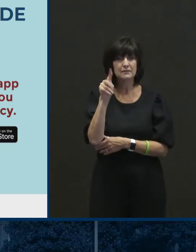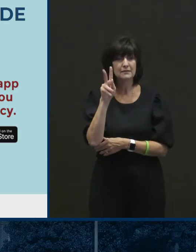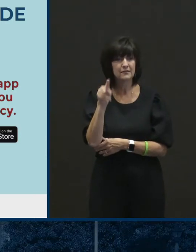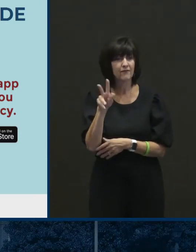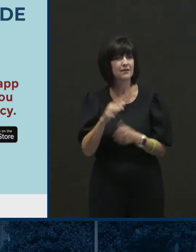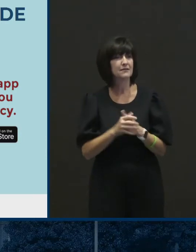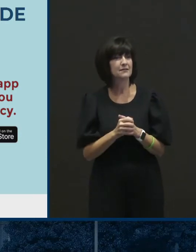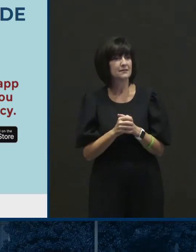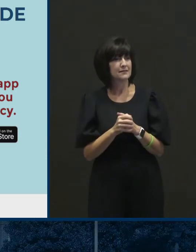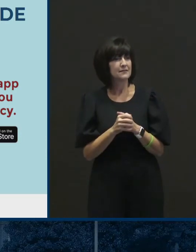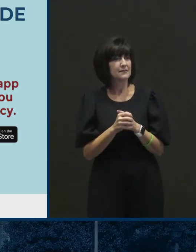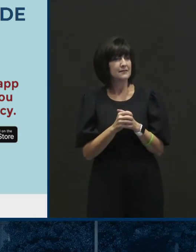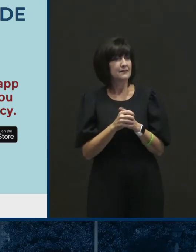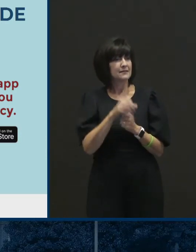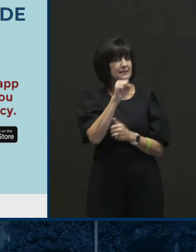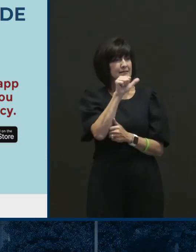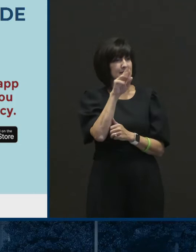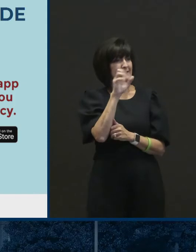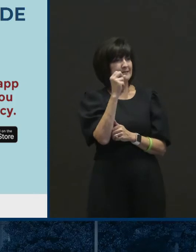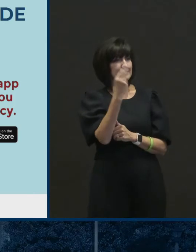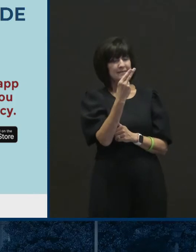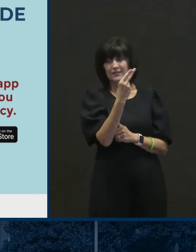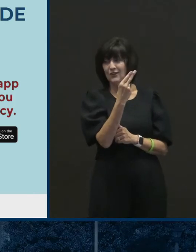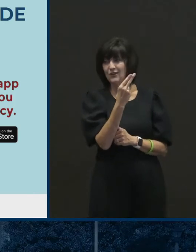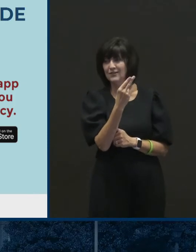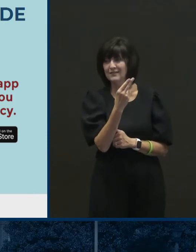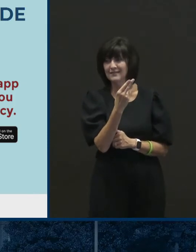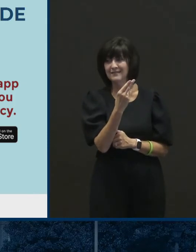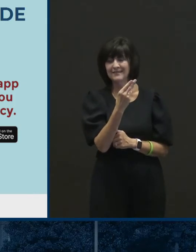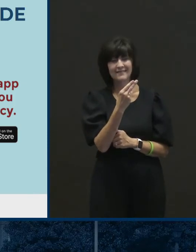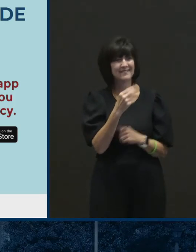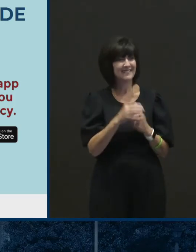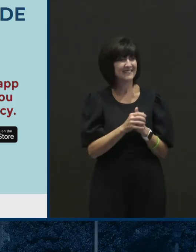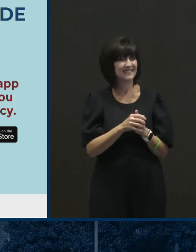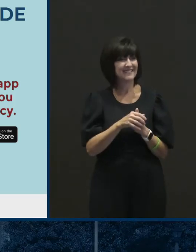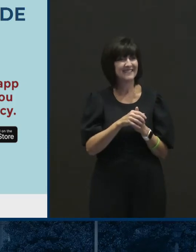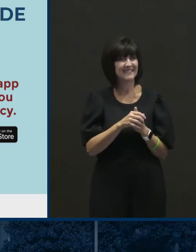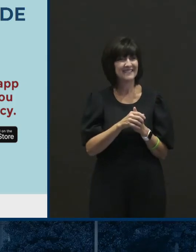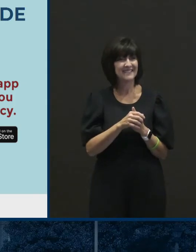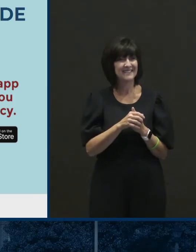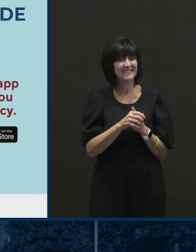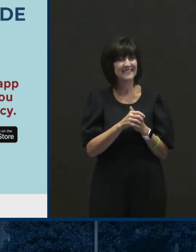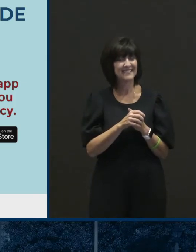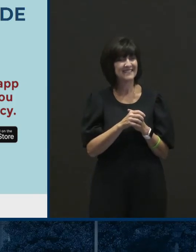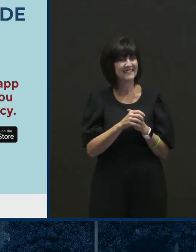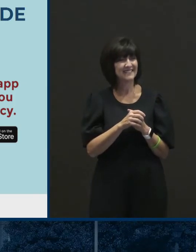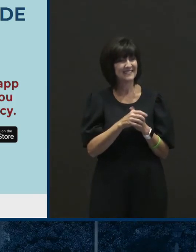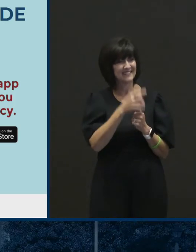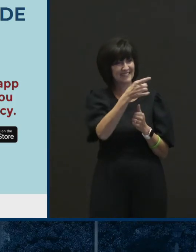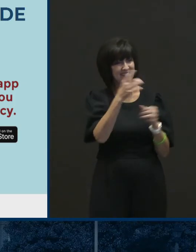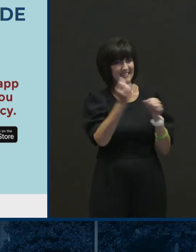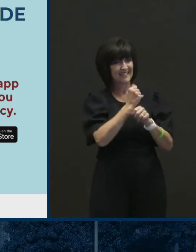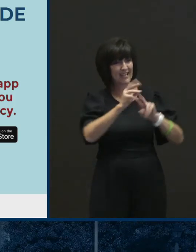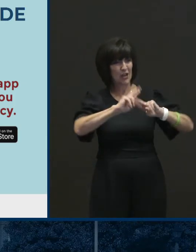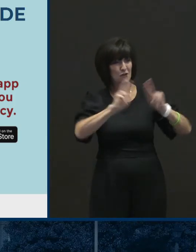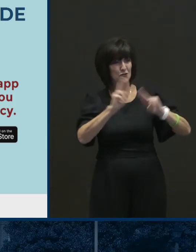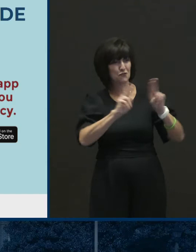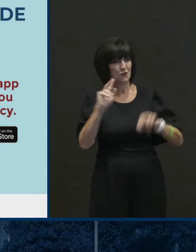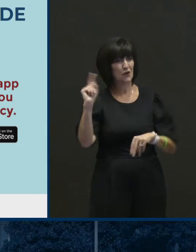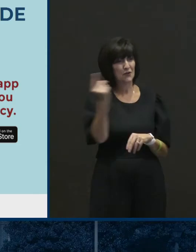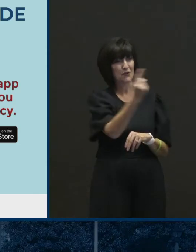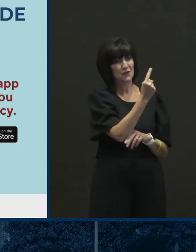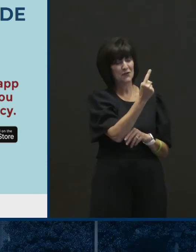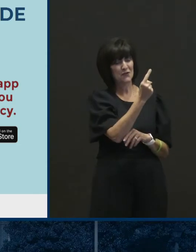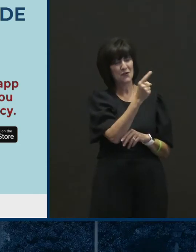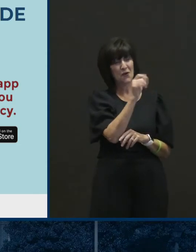the microphone. I'm stringing it out a little bit as you get prepared for your questions.